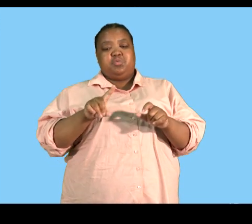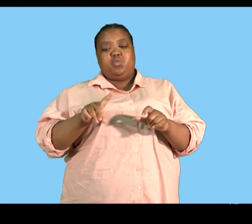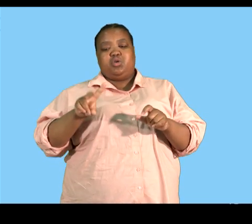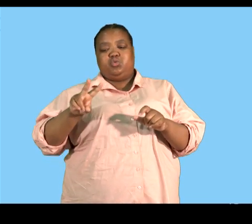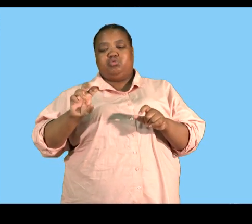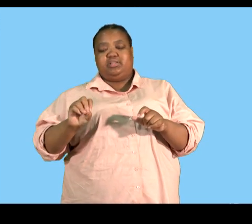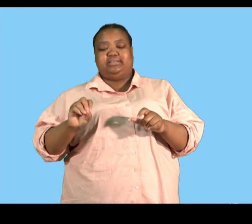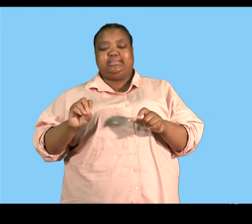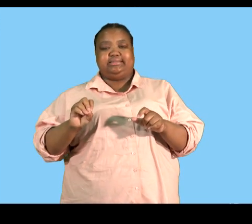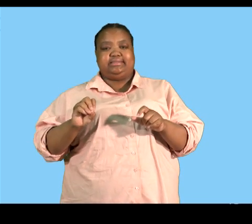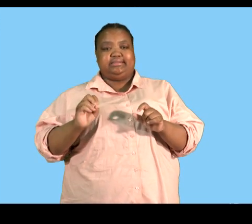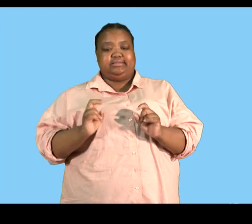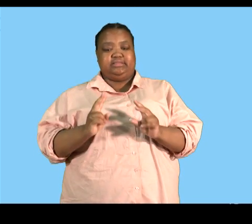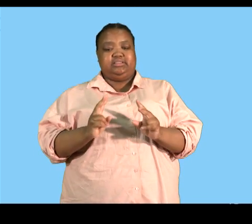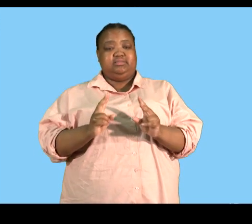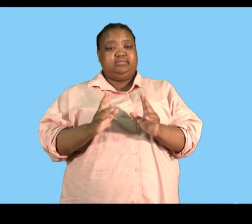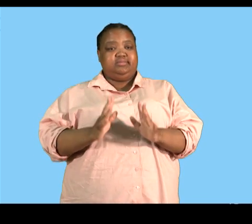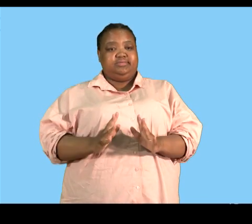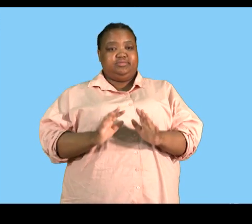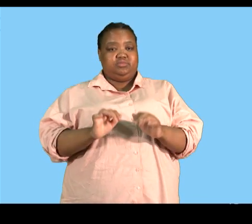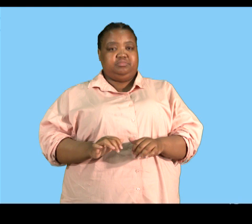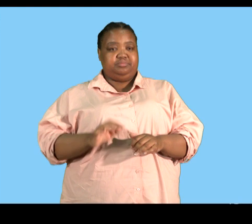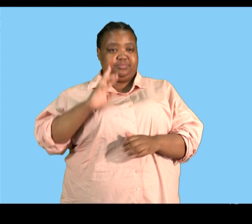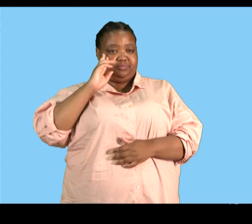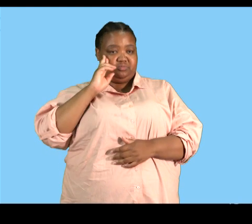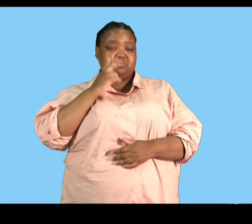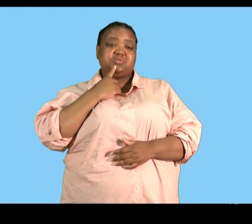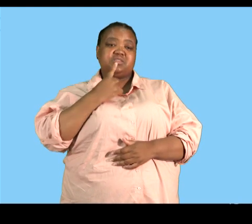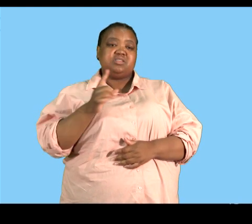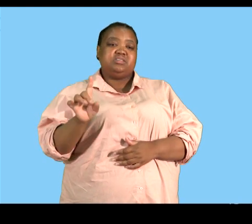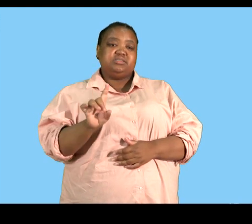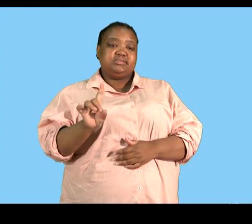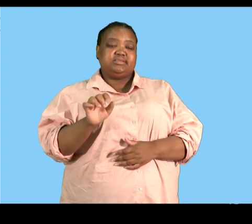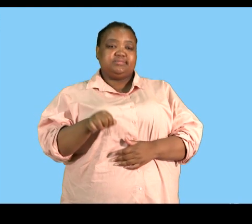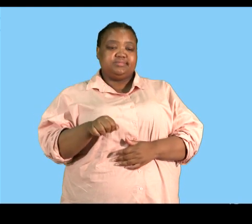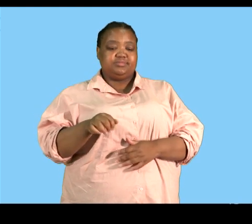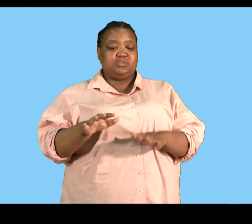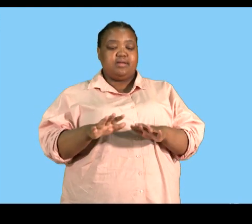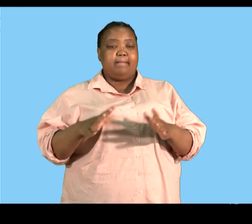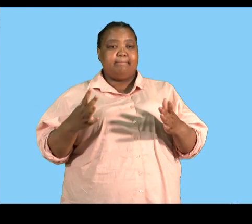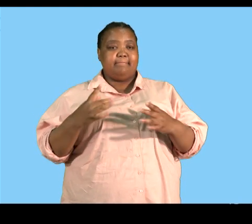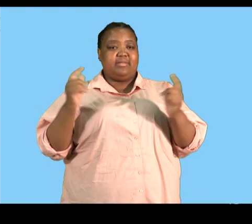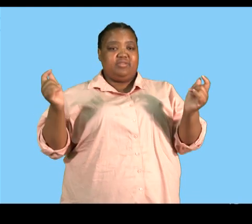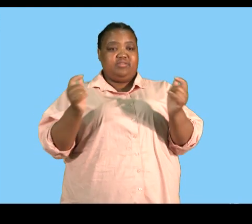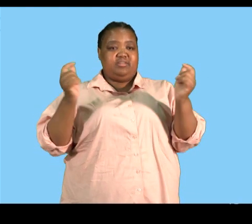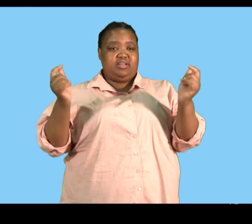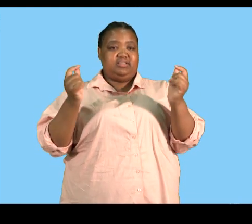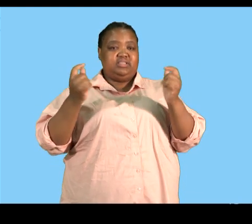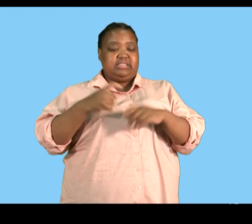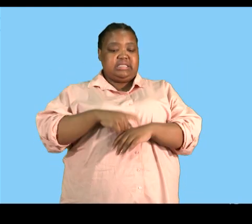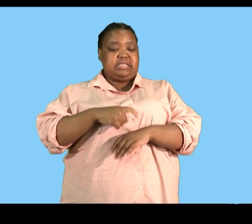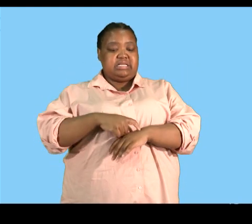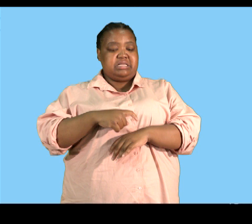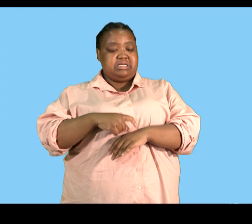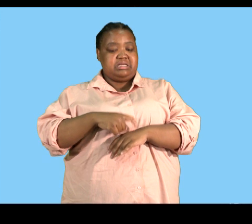venue, remember they have said their event lasted for 5 hours and 25 minutes. So according to what